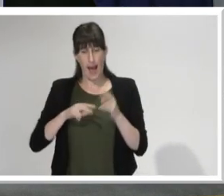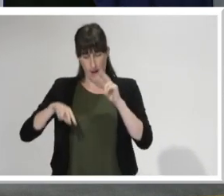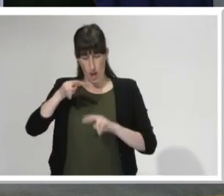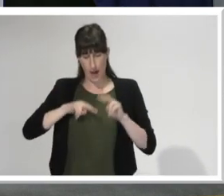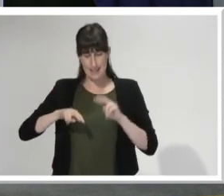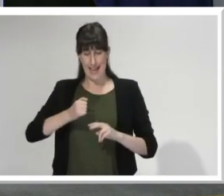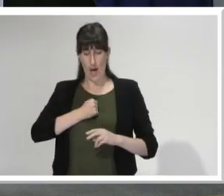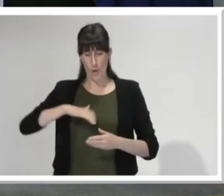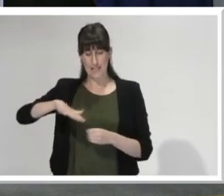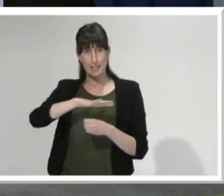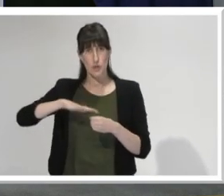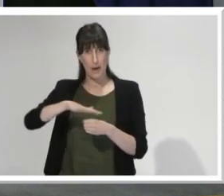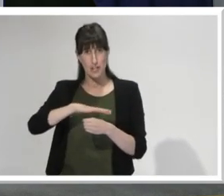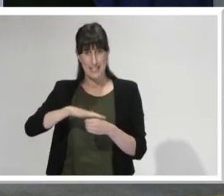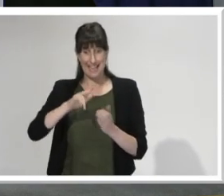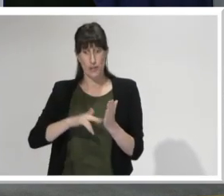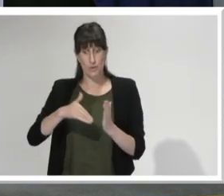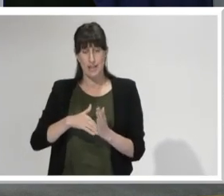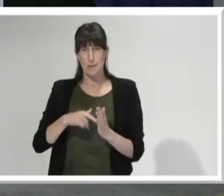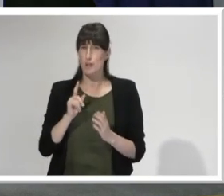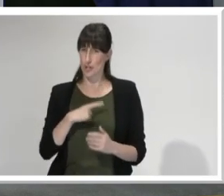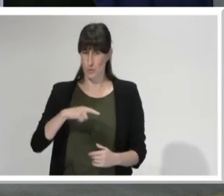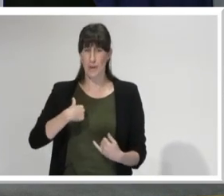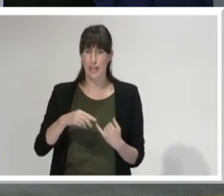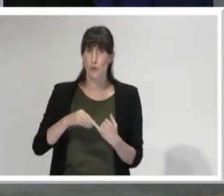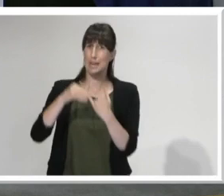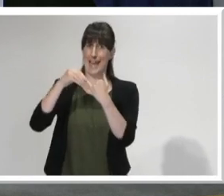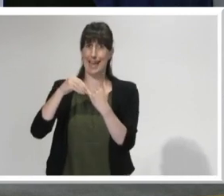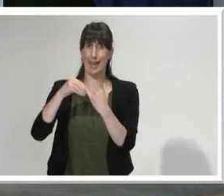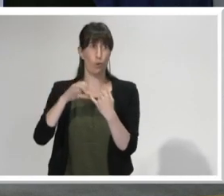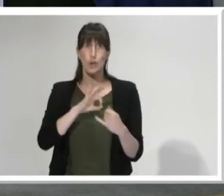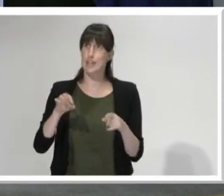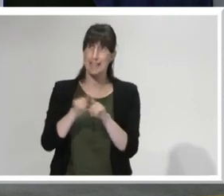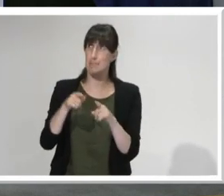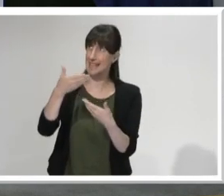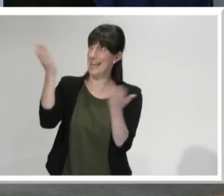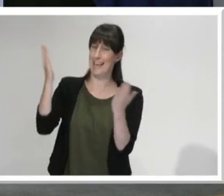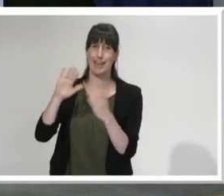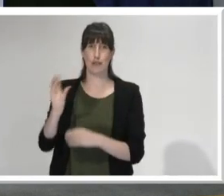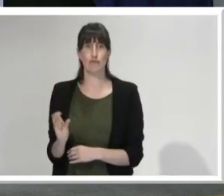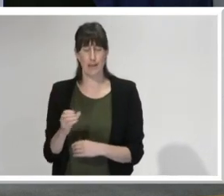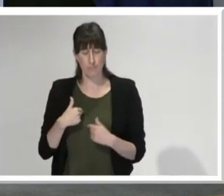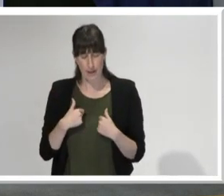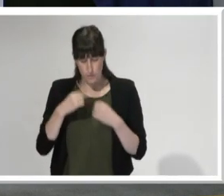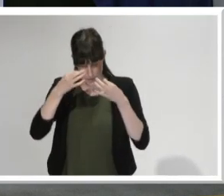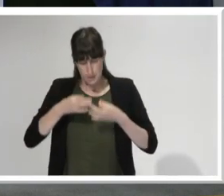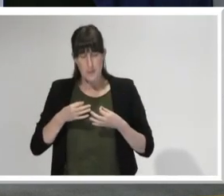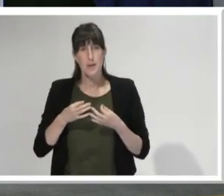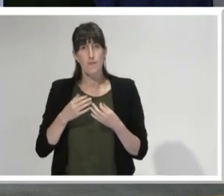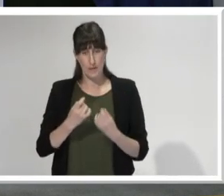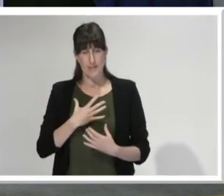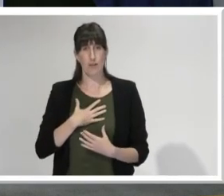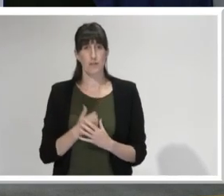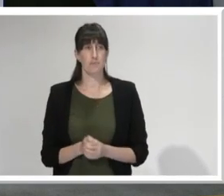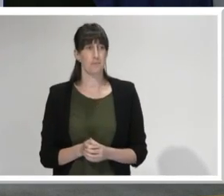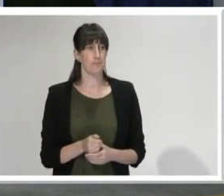our strategy in New Zealand, which is unique to us. Yeah, we'll just take the last two. Dr. Bloom, can I just quickly ask about flu vaccines? There is